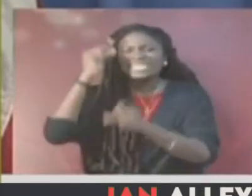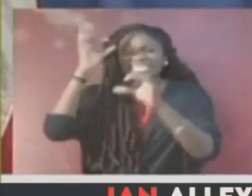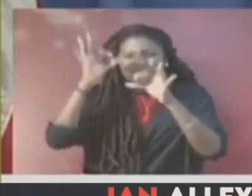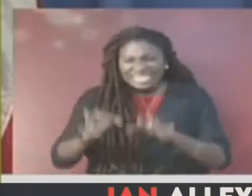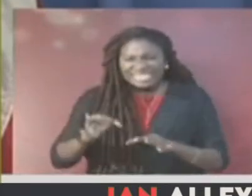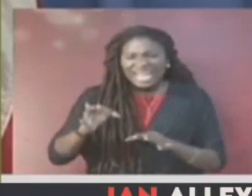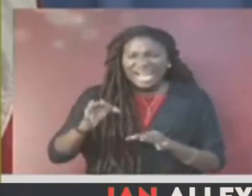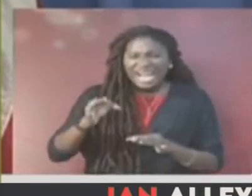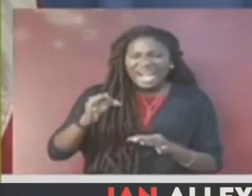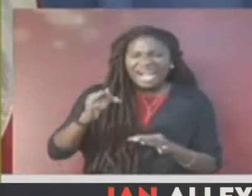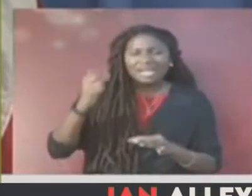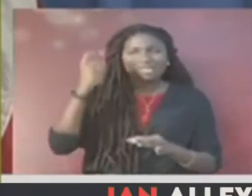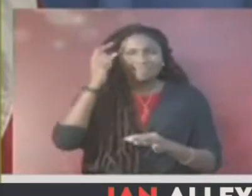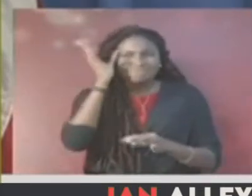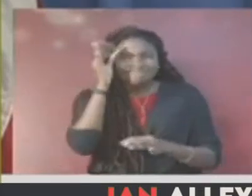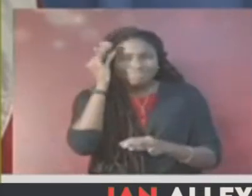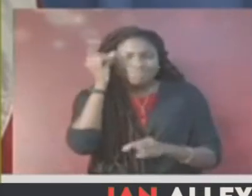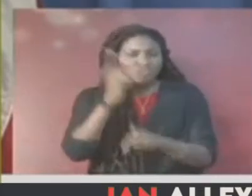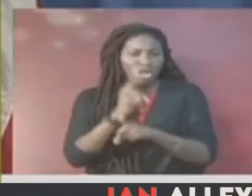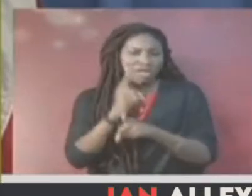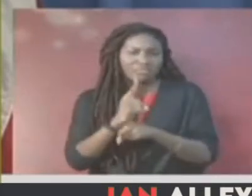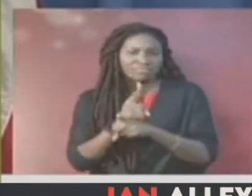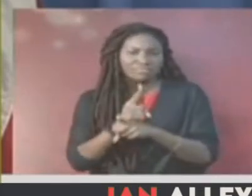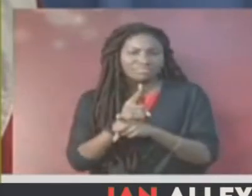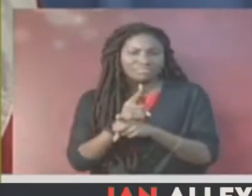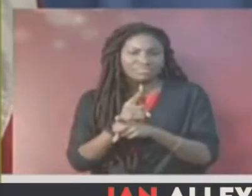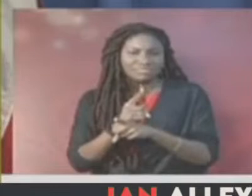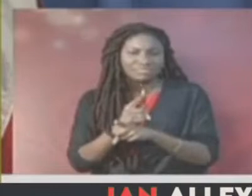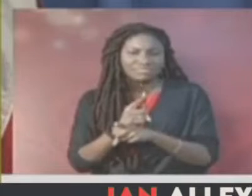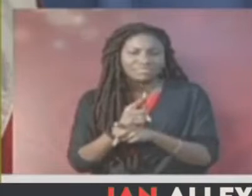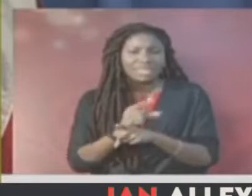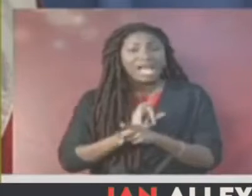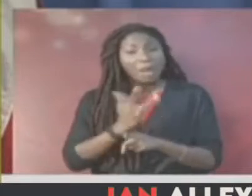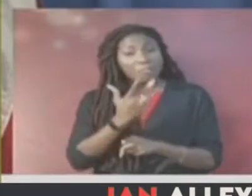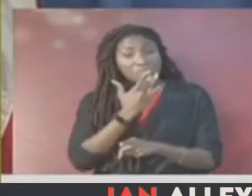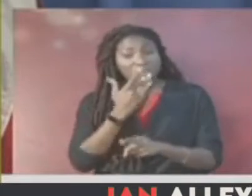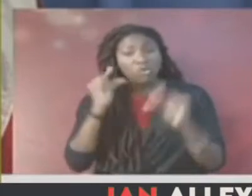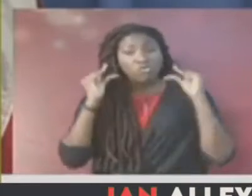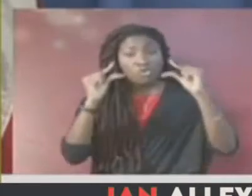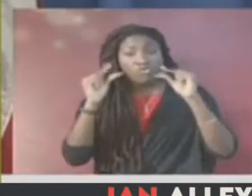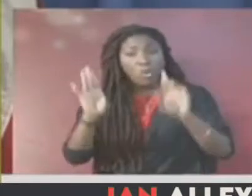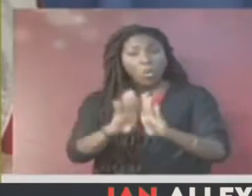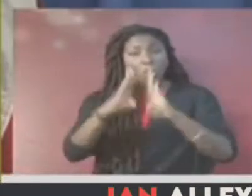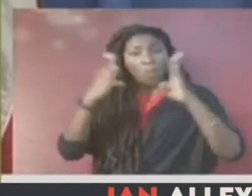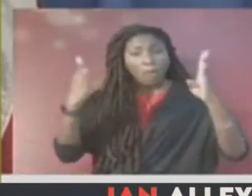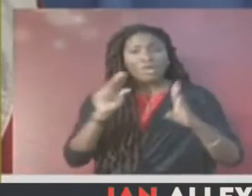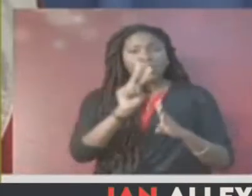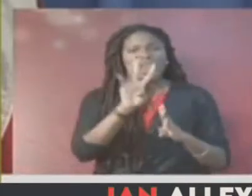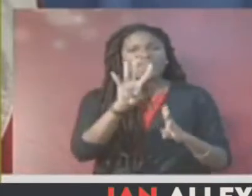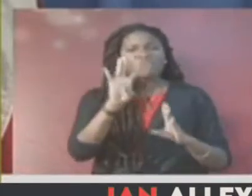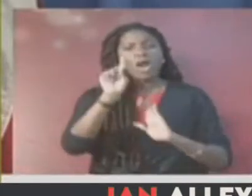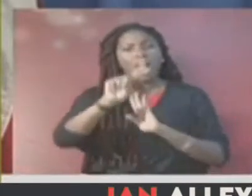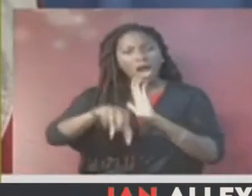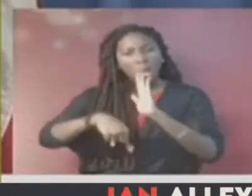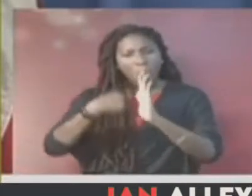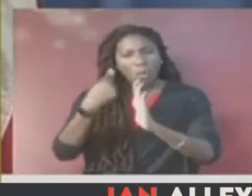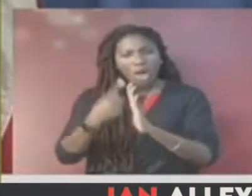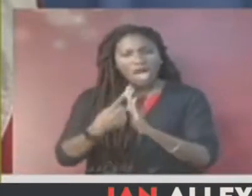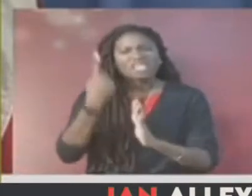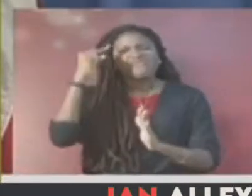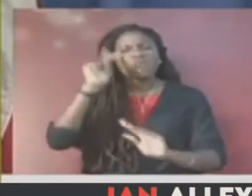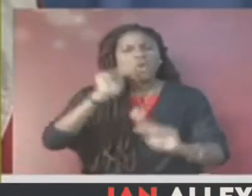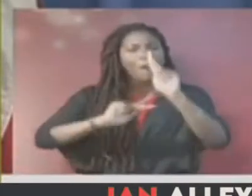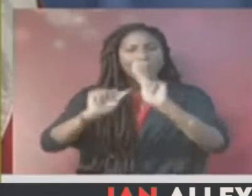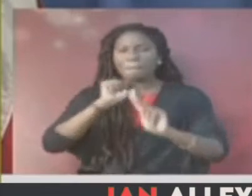the supermarkets open for 24 hours so that there is more time and people will spread out